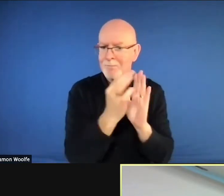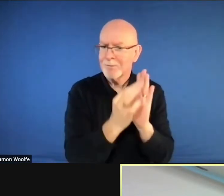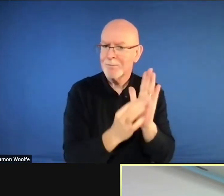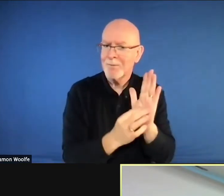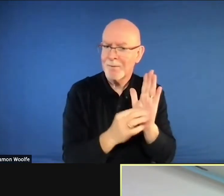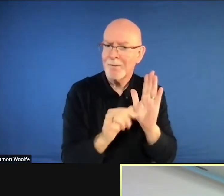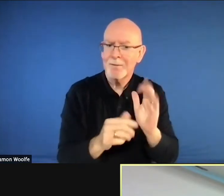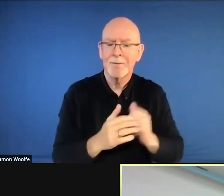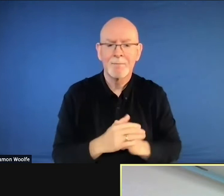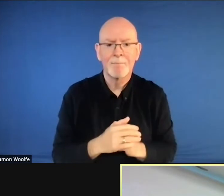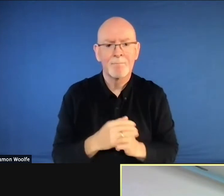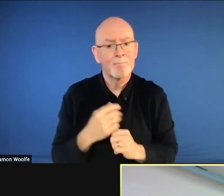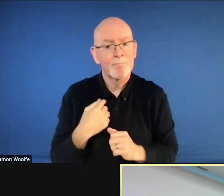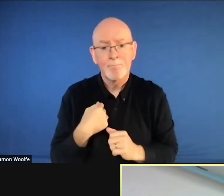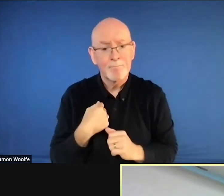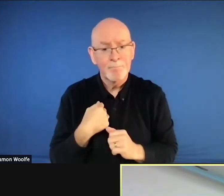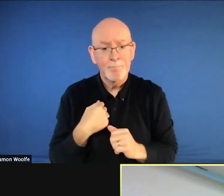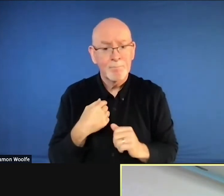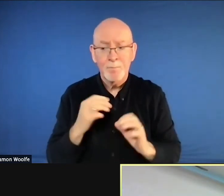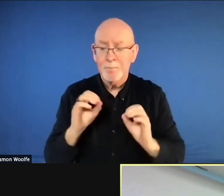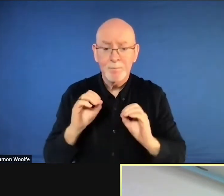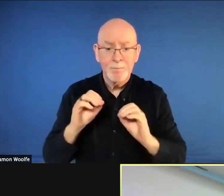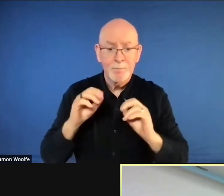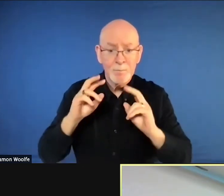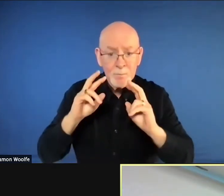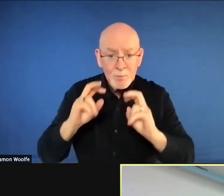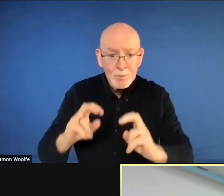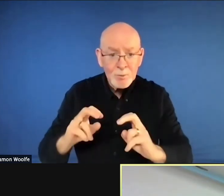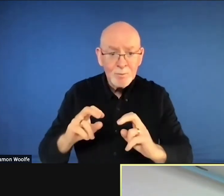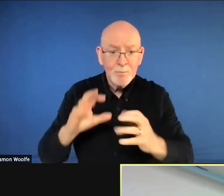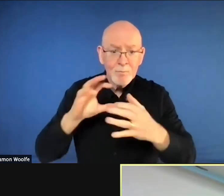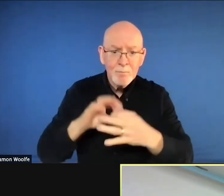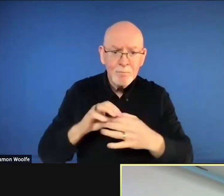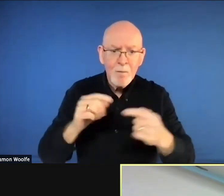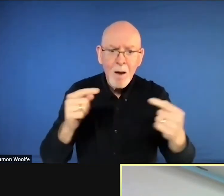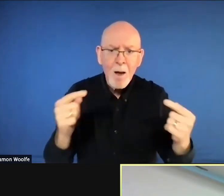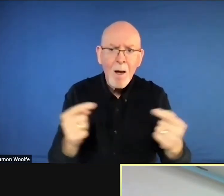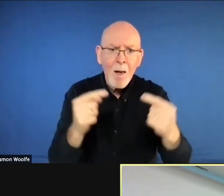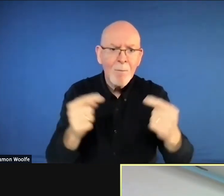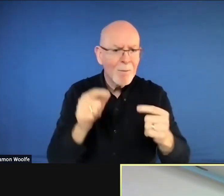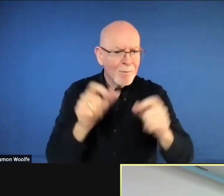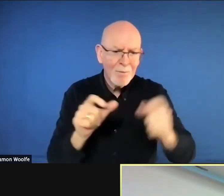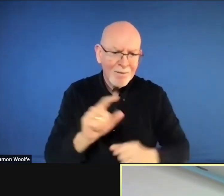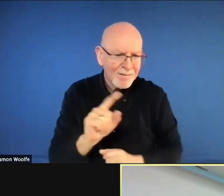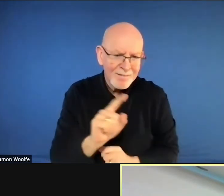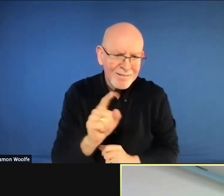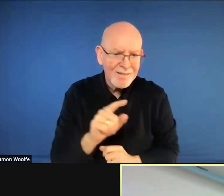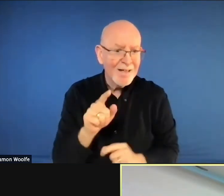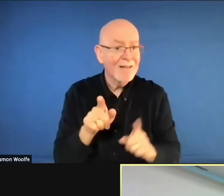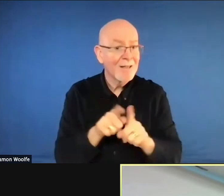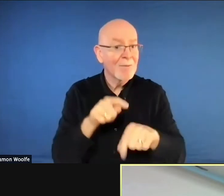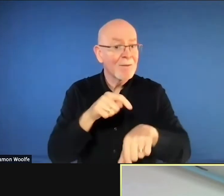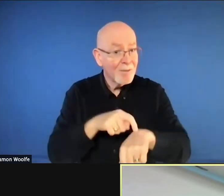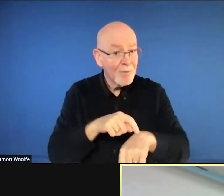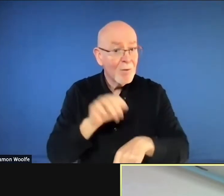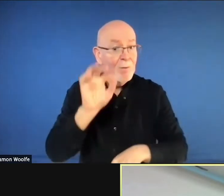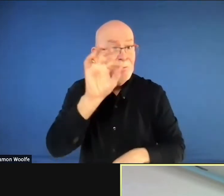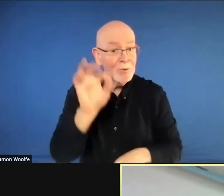beneficial for both, and that should be the concern of